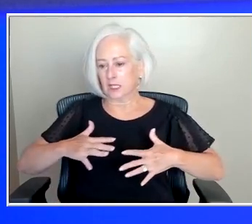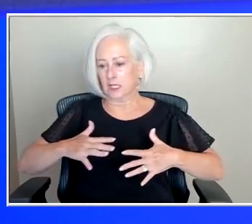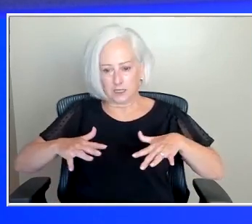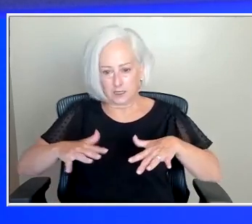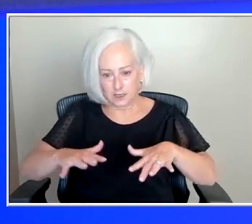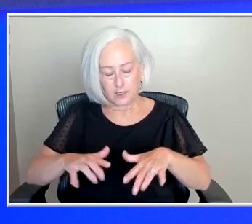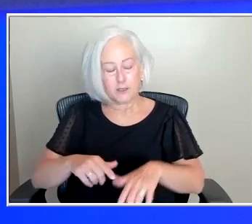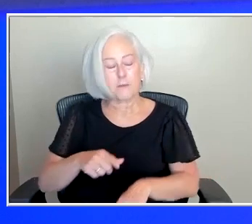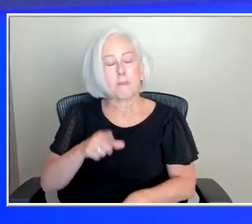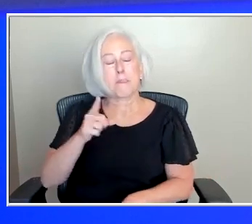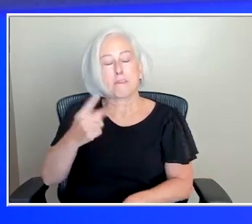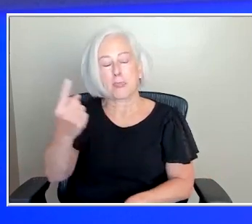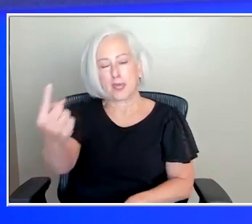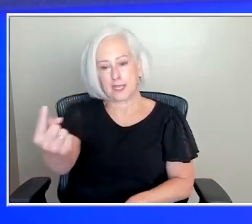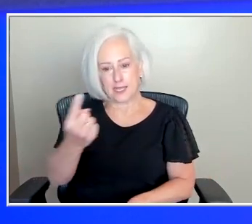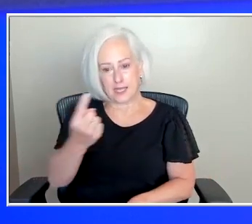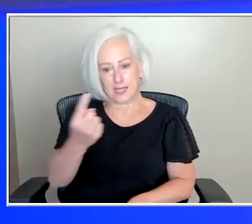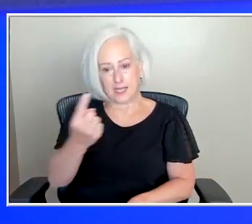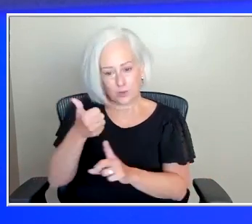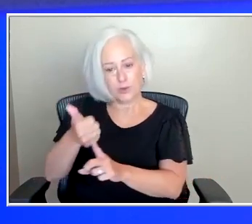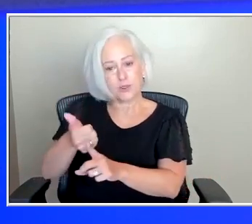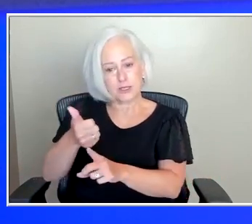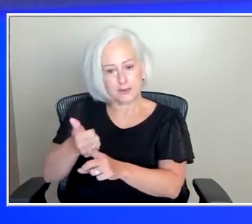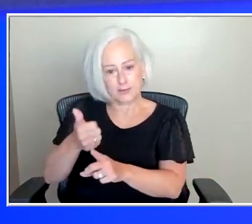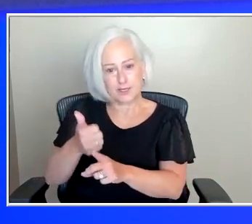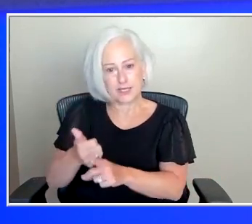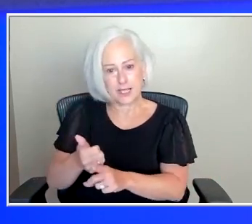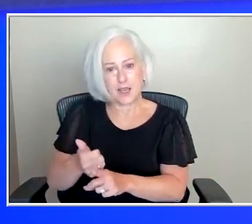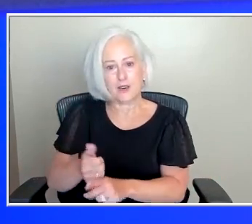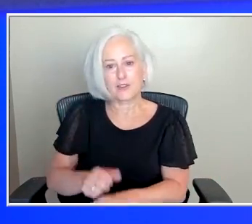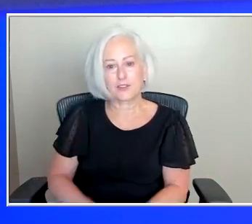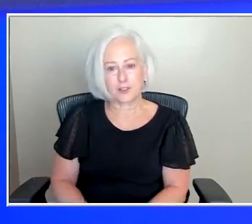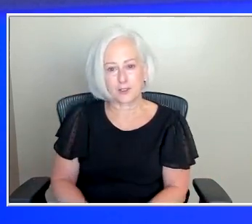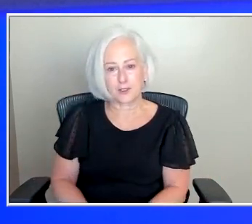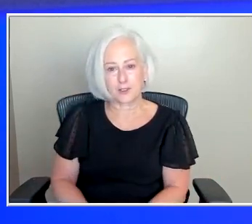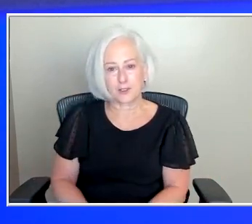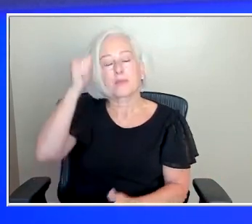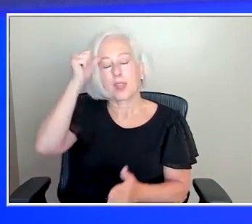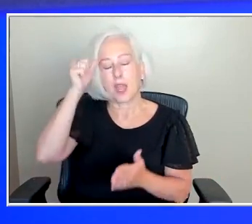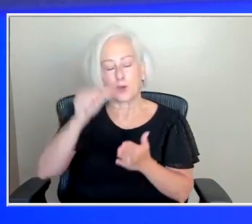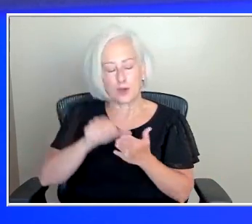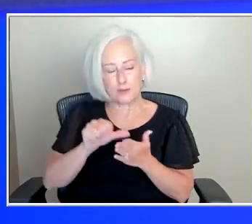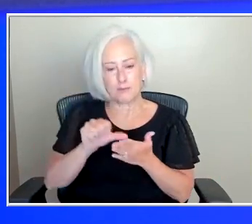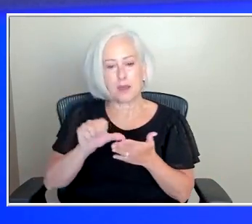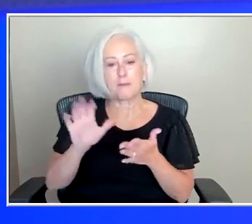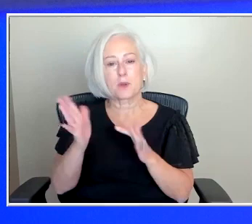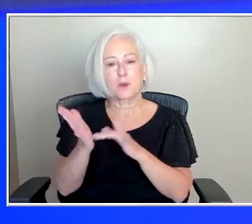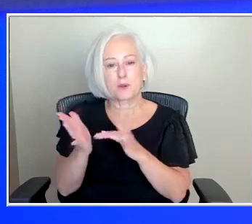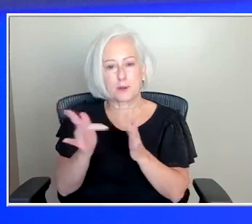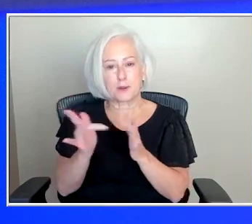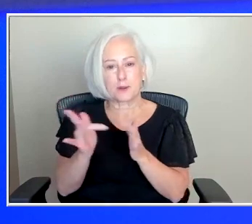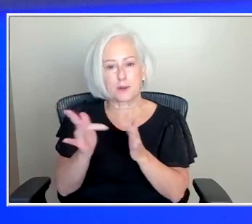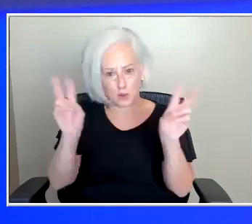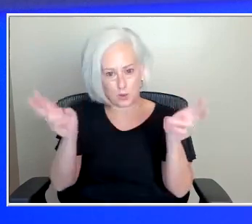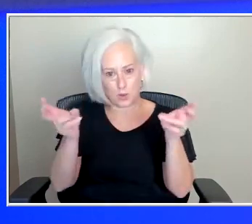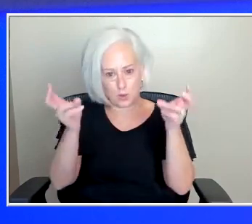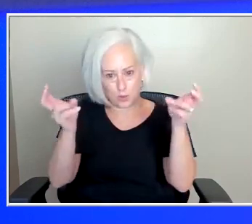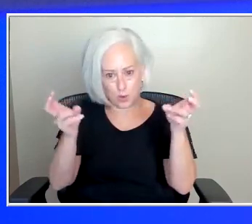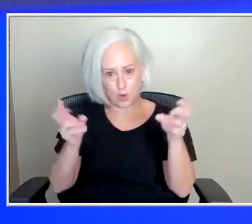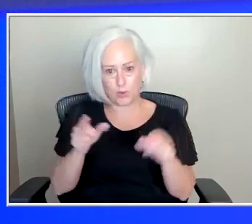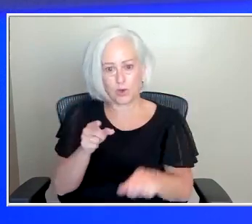himself, and I remember making a quote, a biblical quote, that you're only